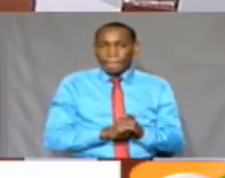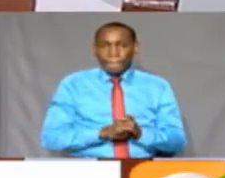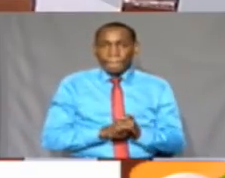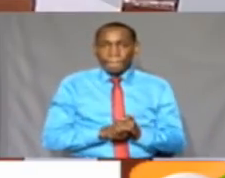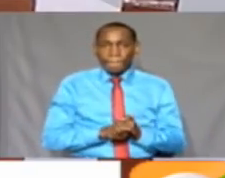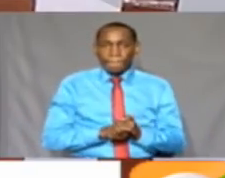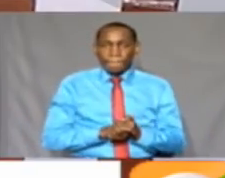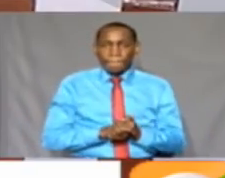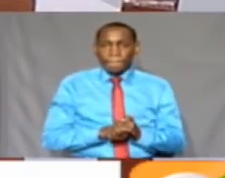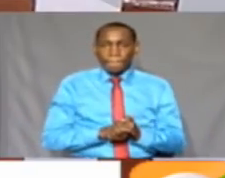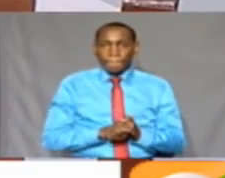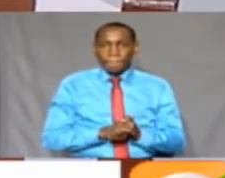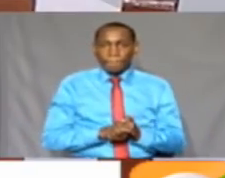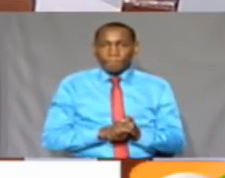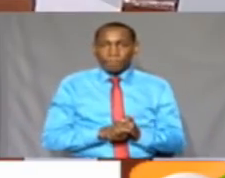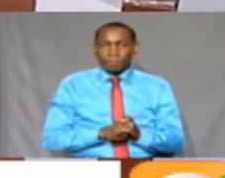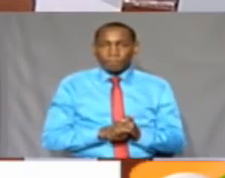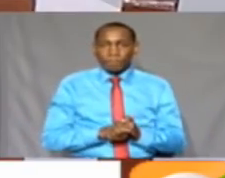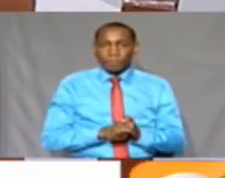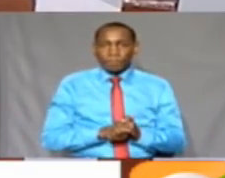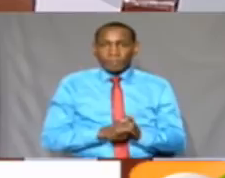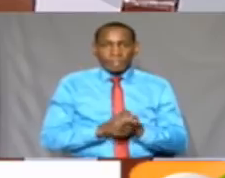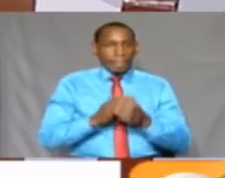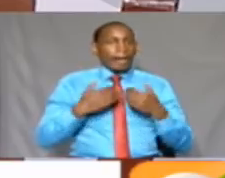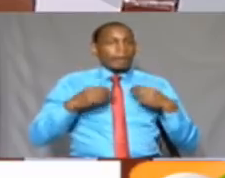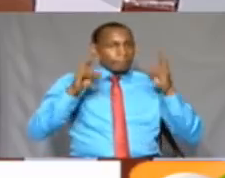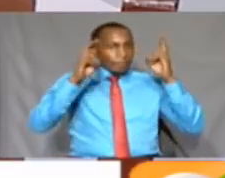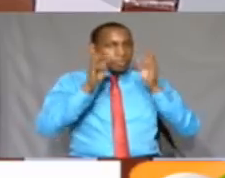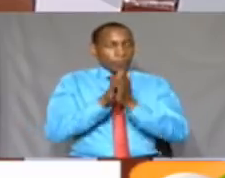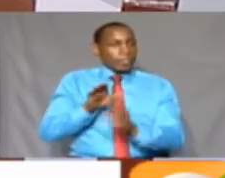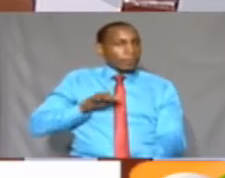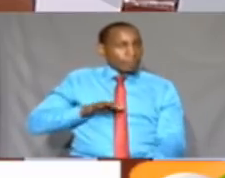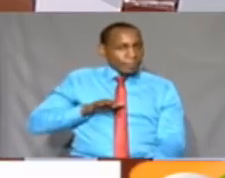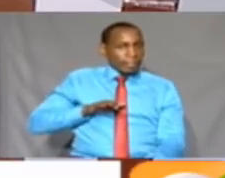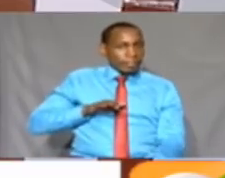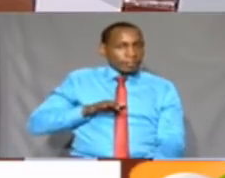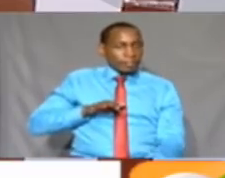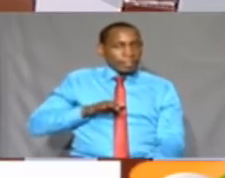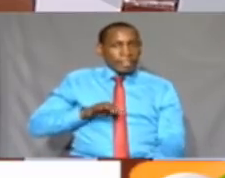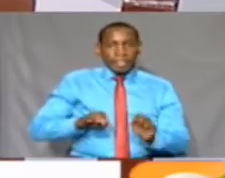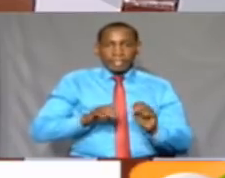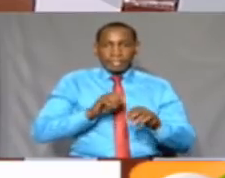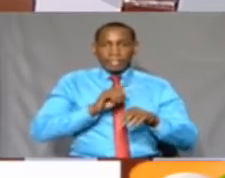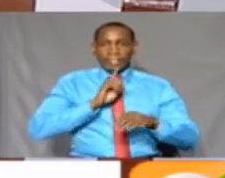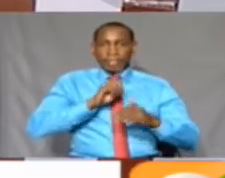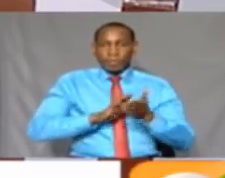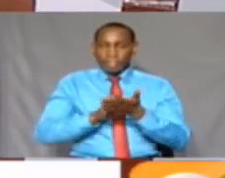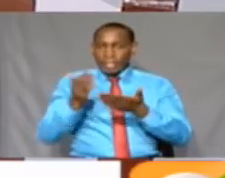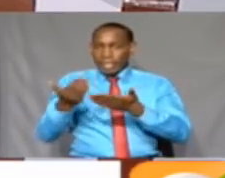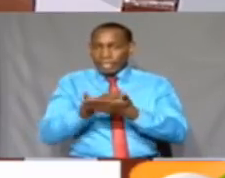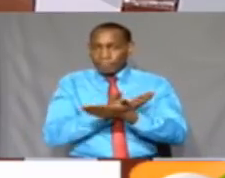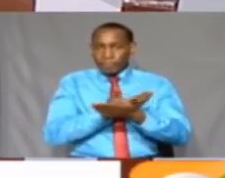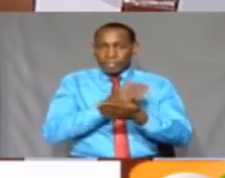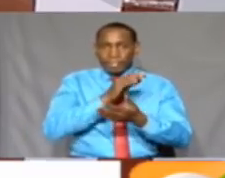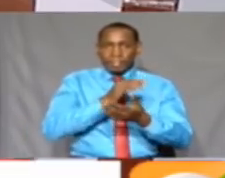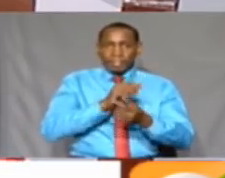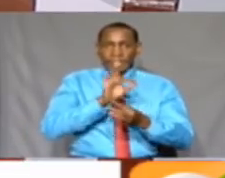he seems to have an issue also with women, because wherever, if you like, he's saying he's removing